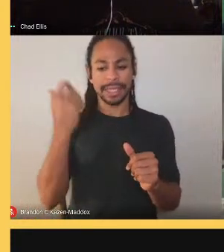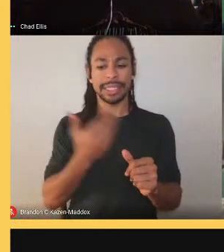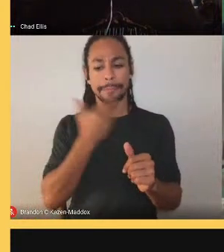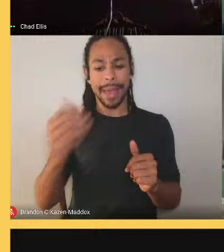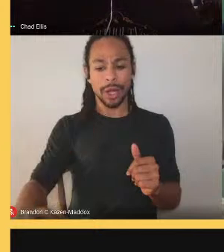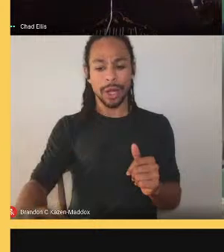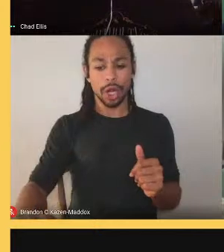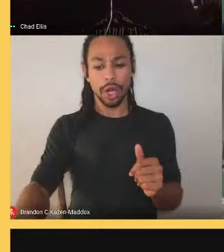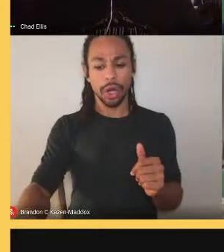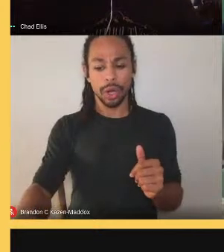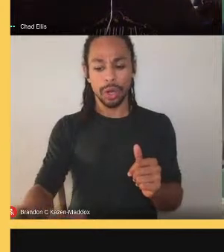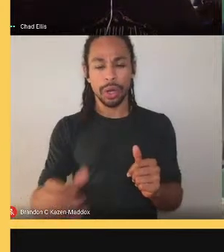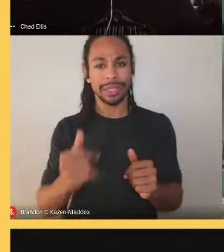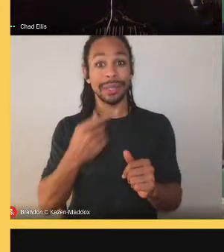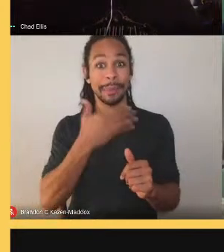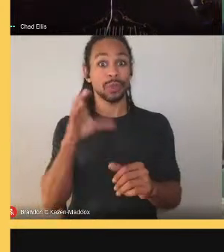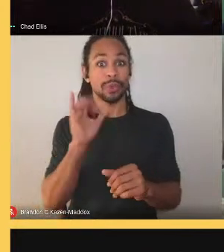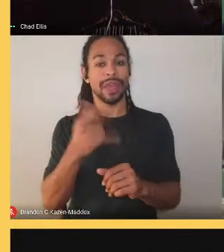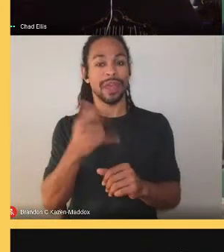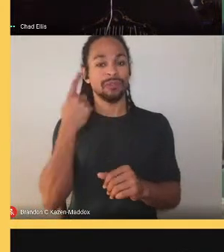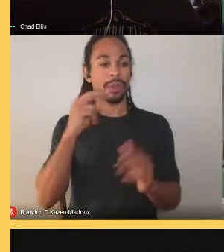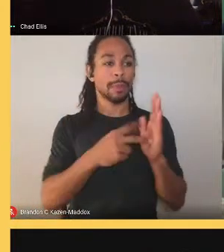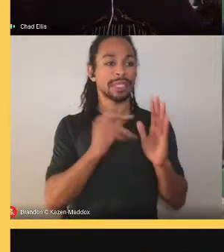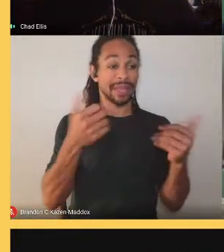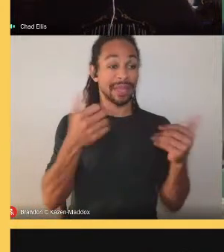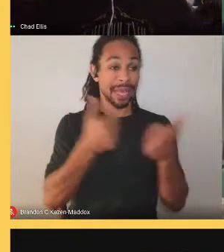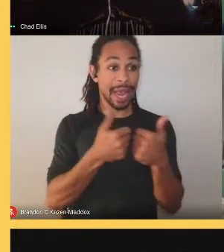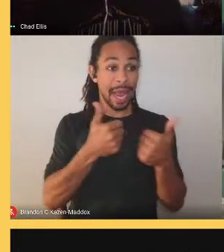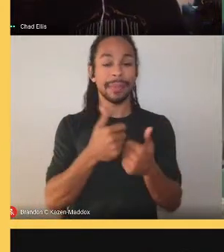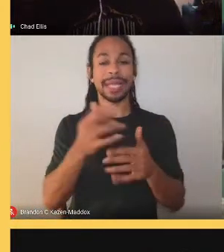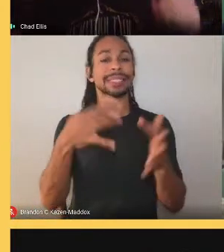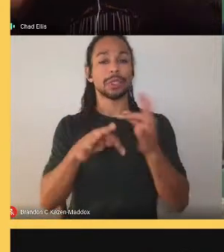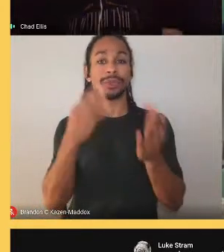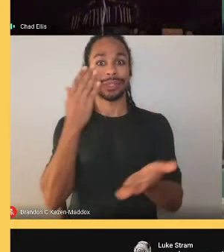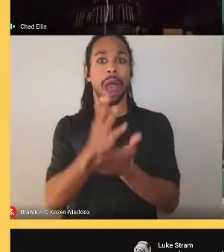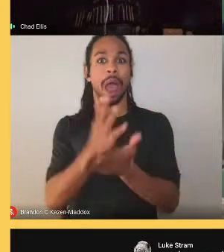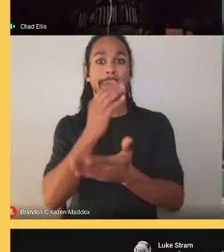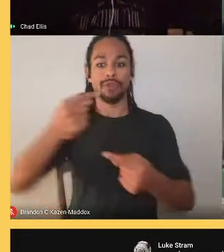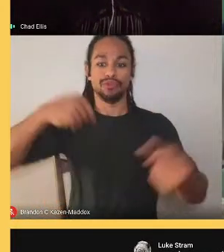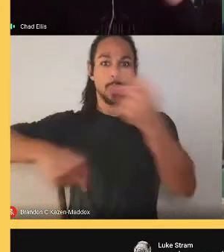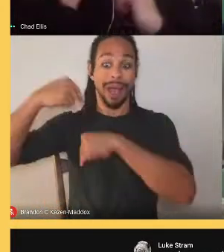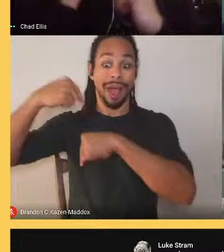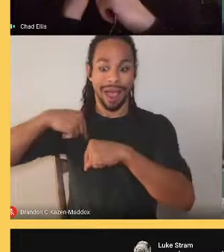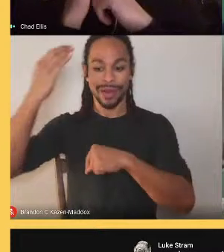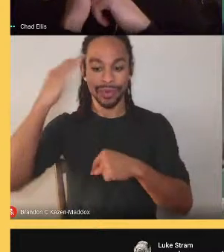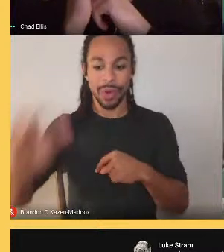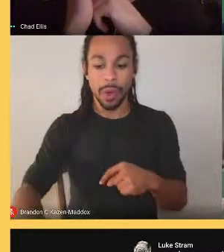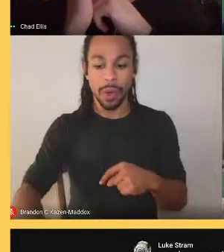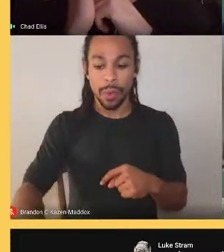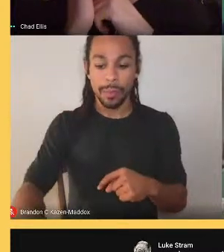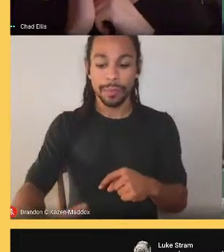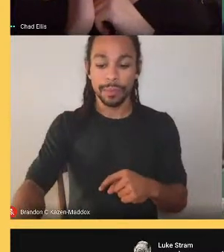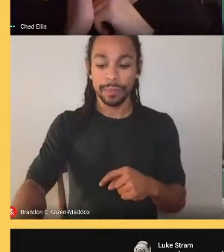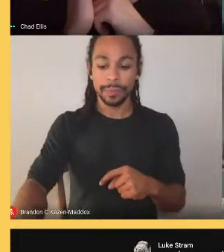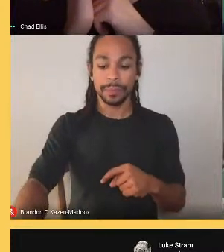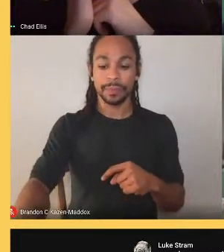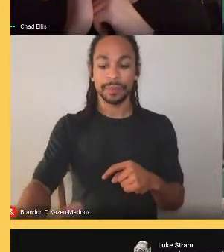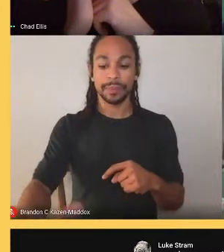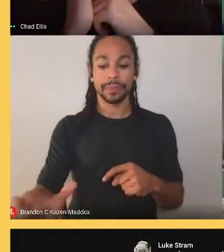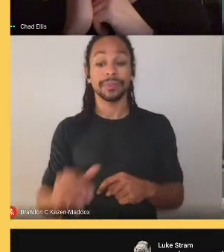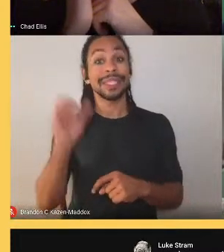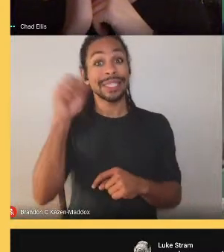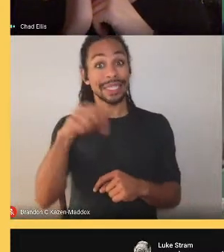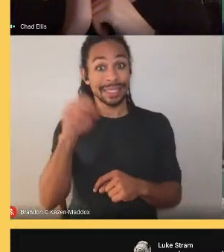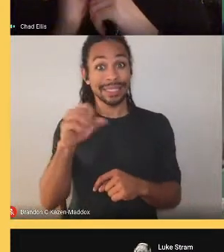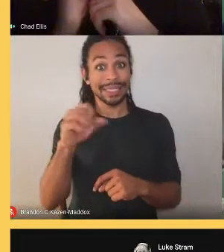and rewind in most cases. Yeah. Well, and that's something that's cool about podcasts, is you are able to go and rewind and